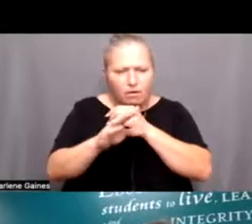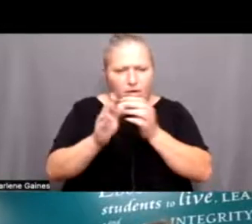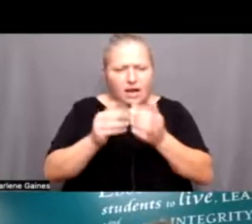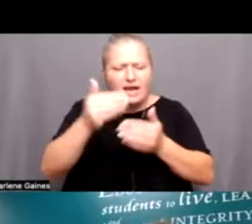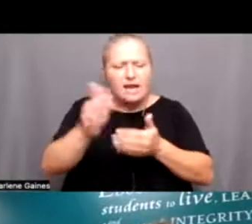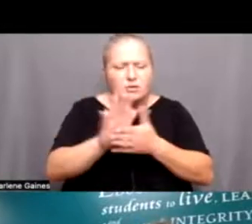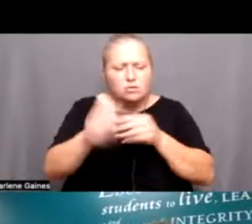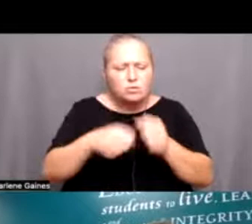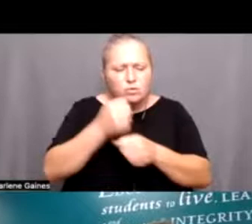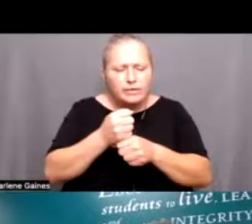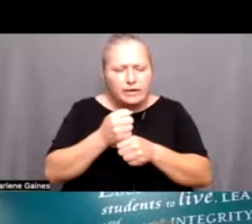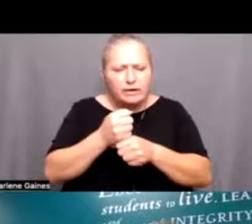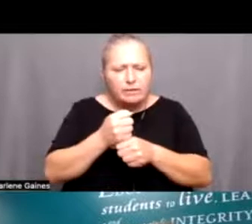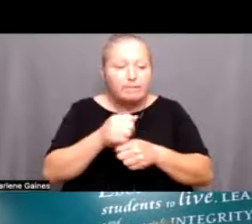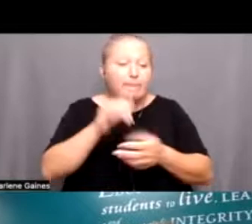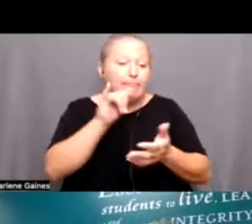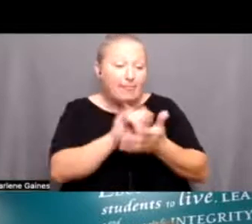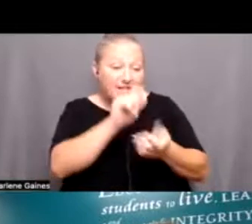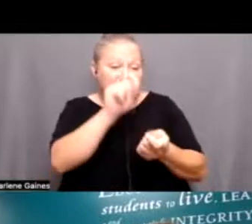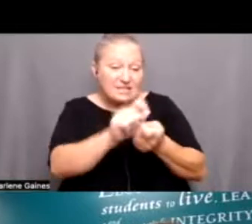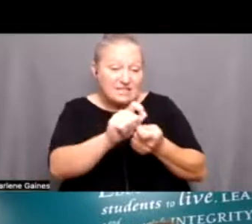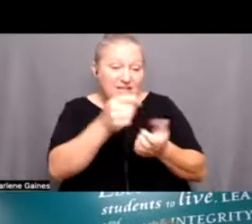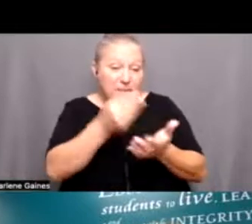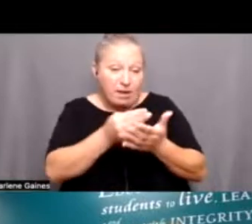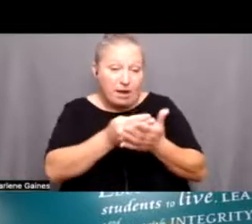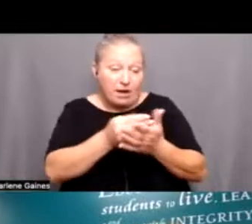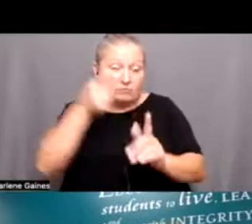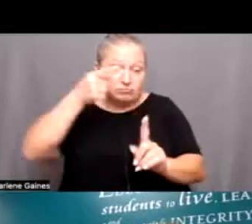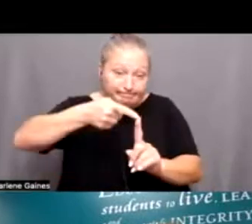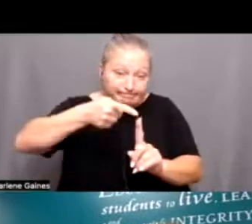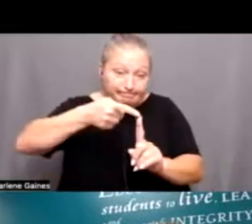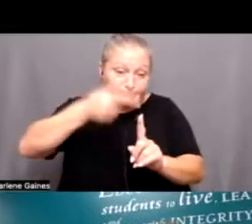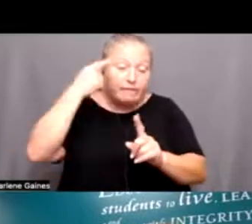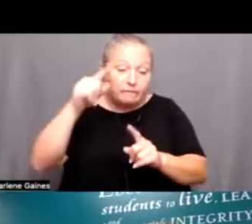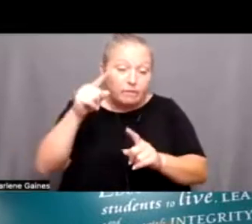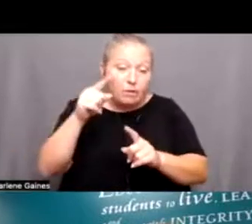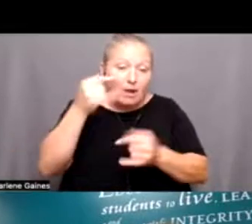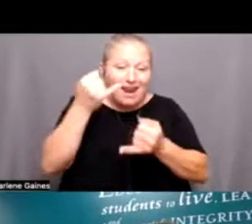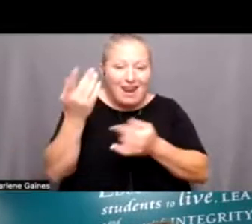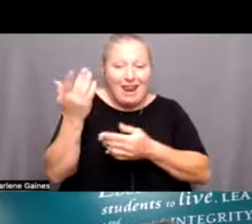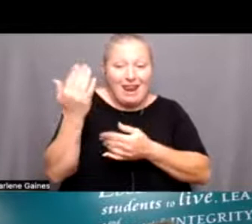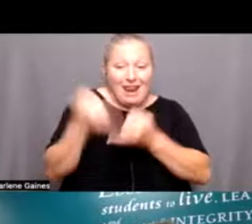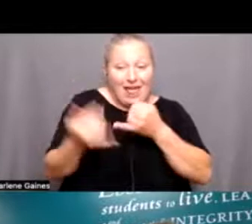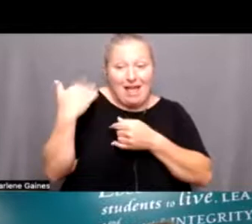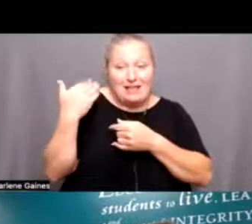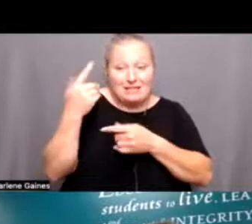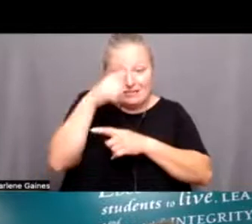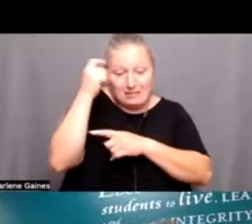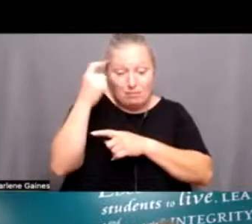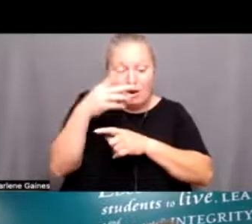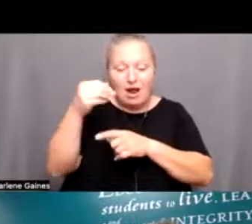year? Those specific funds were targeted for last summer and for this coming